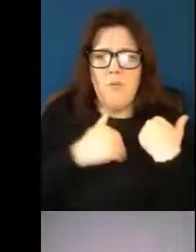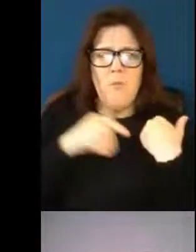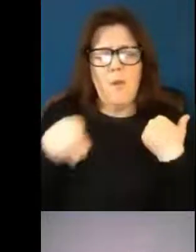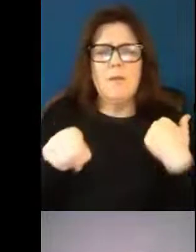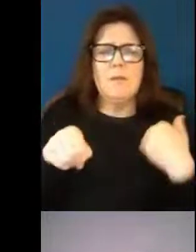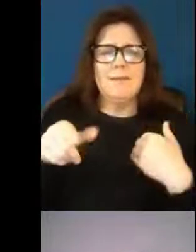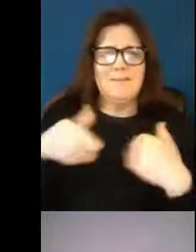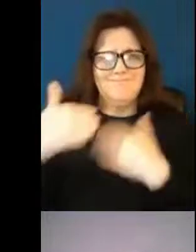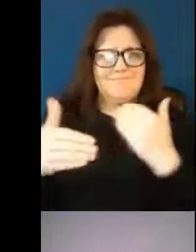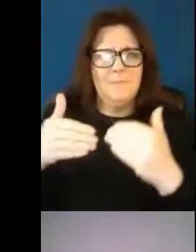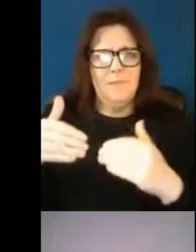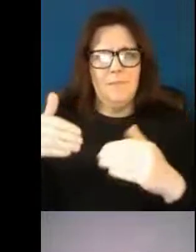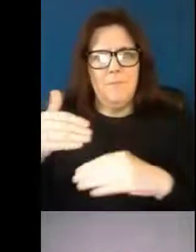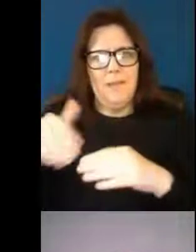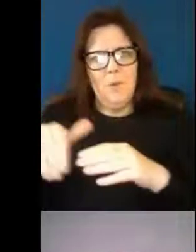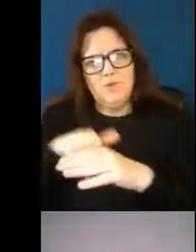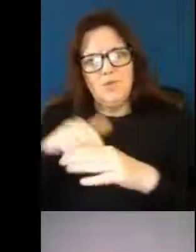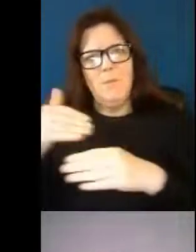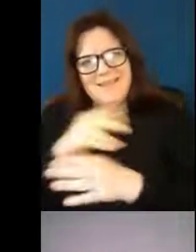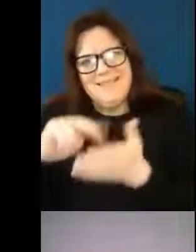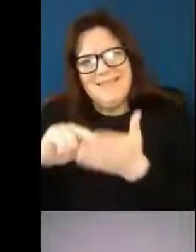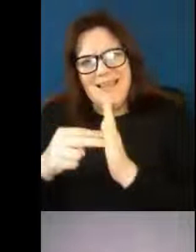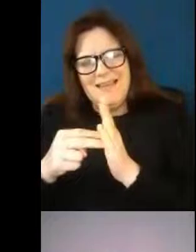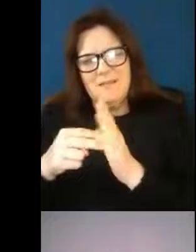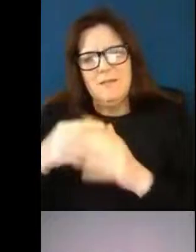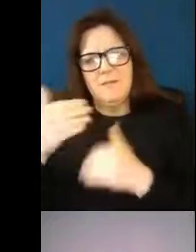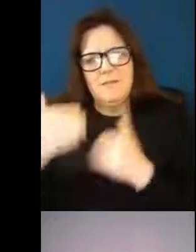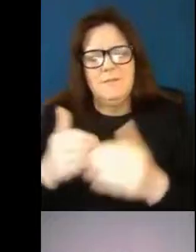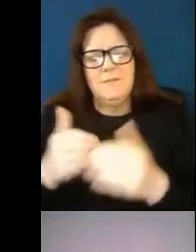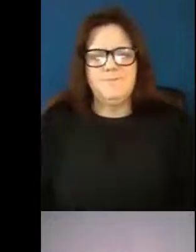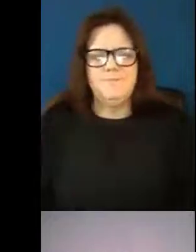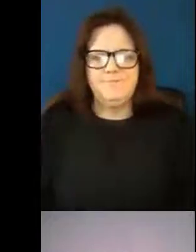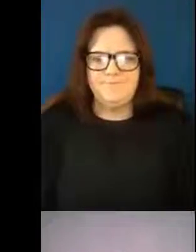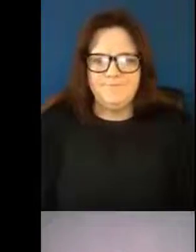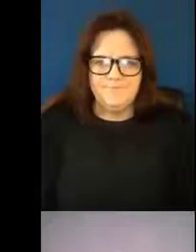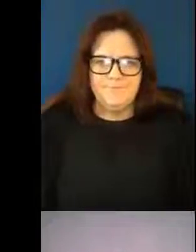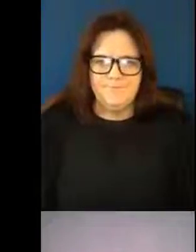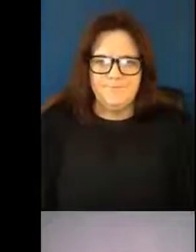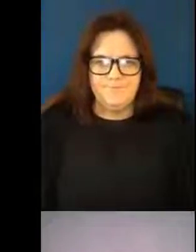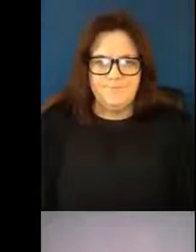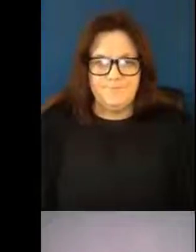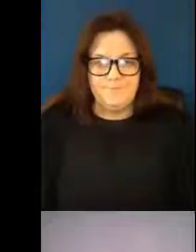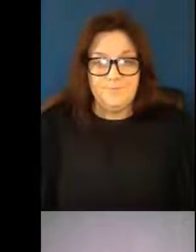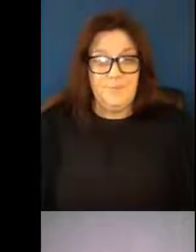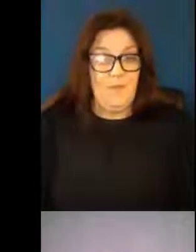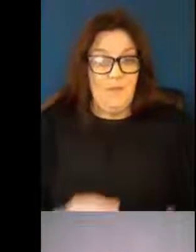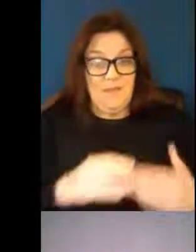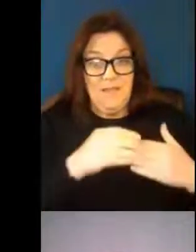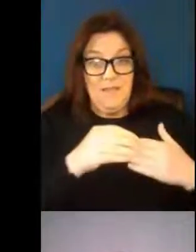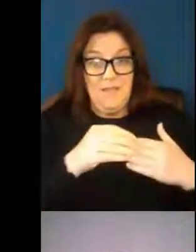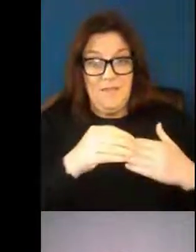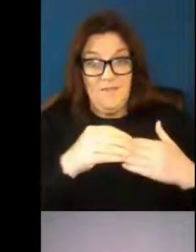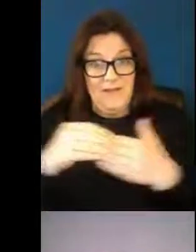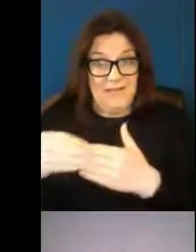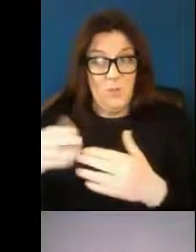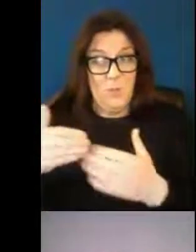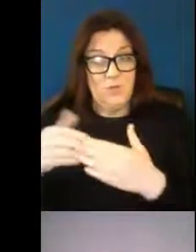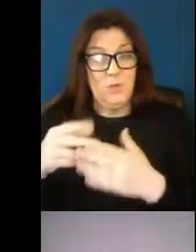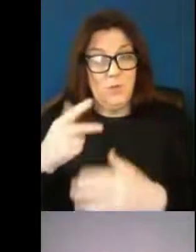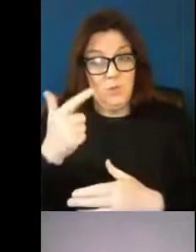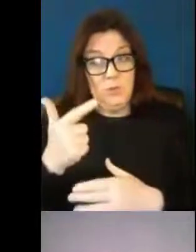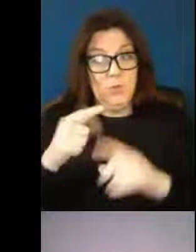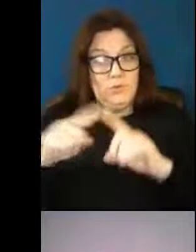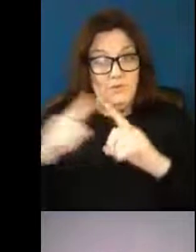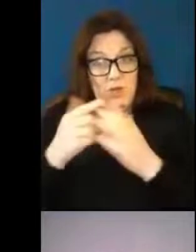the Inclusion by Design network. They've led to 2 Learning Teaching Awards within the